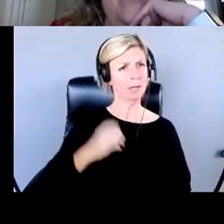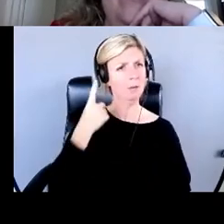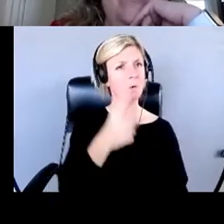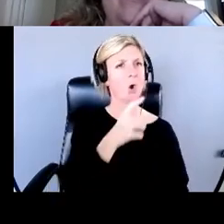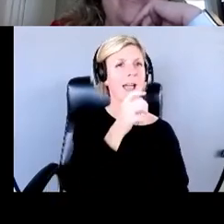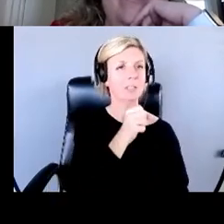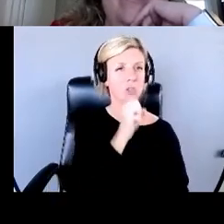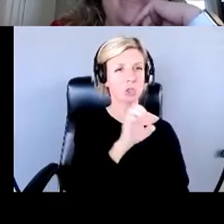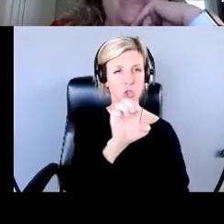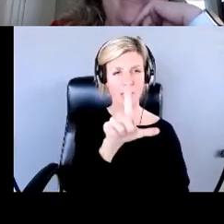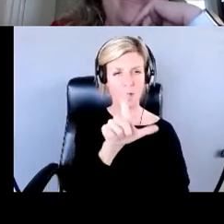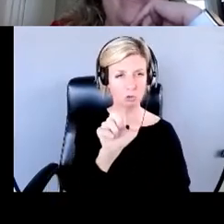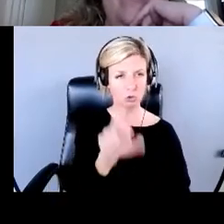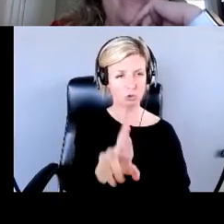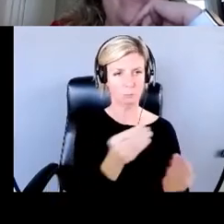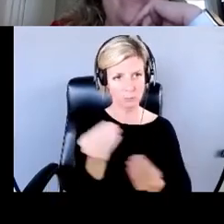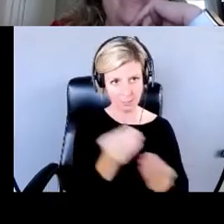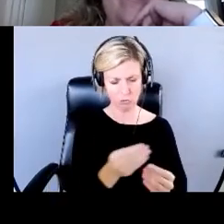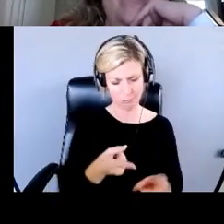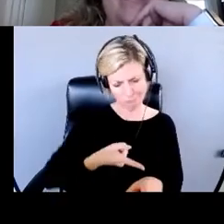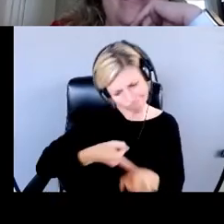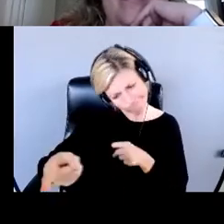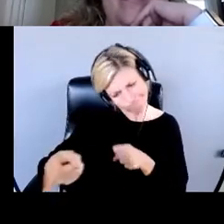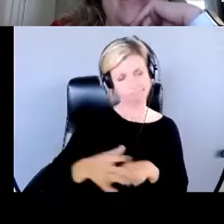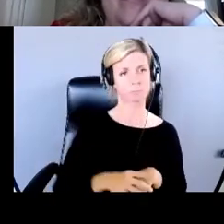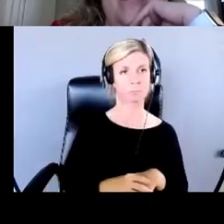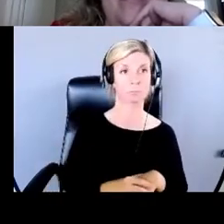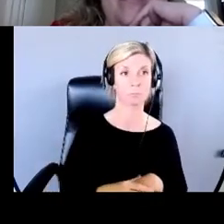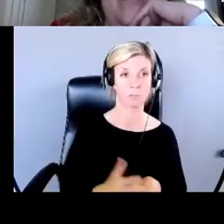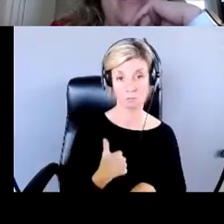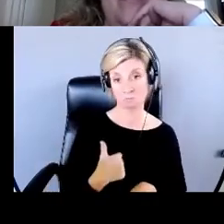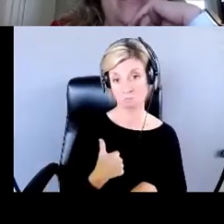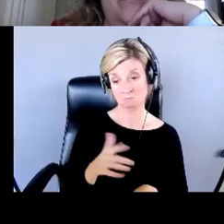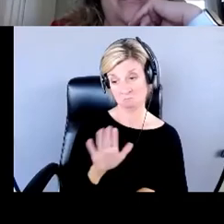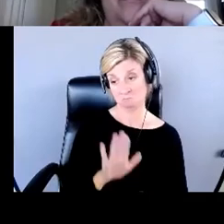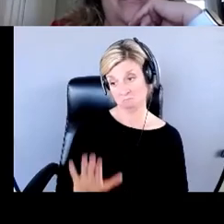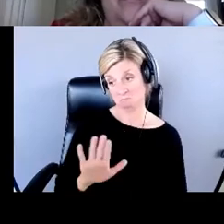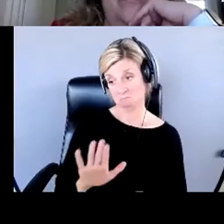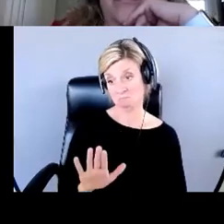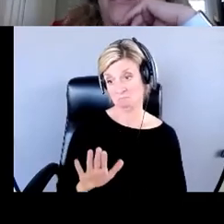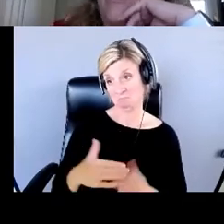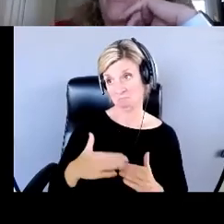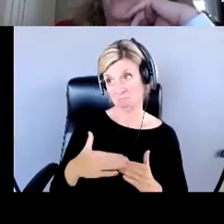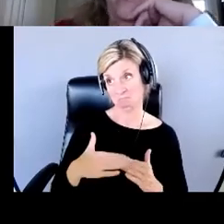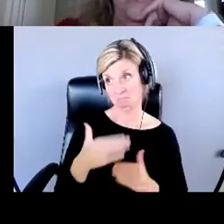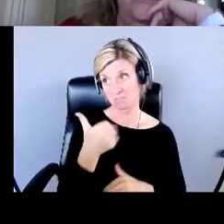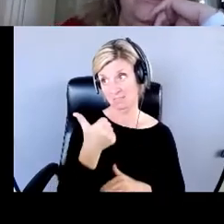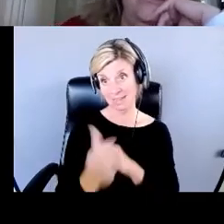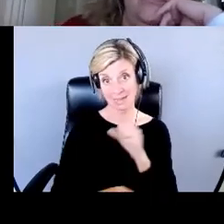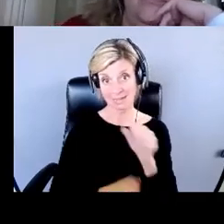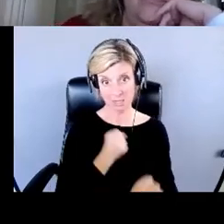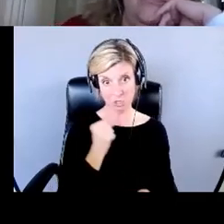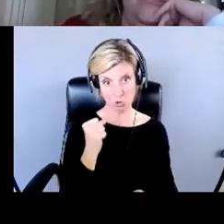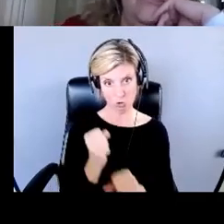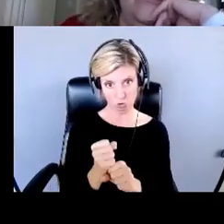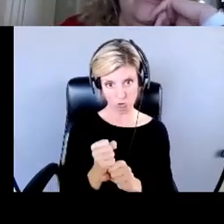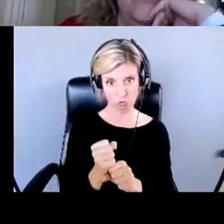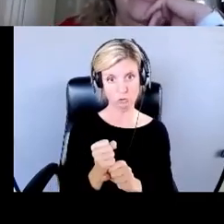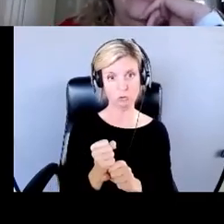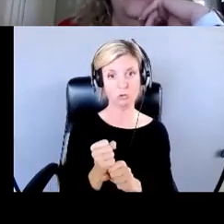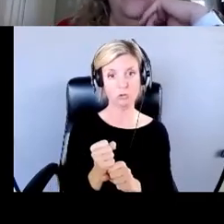stream. And for the last 10 plus, probably longer than that, years, they have a certification program